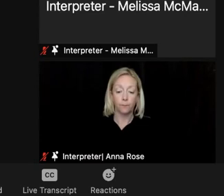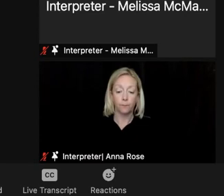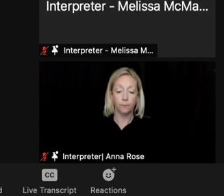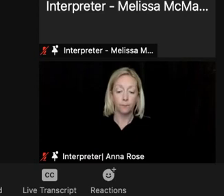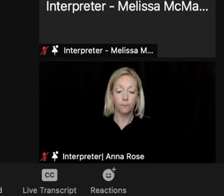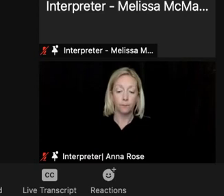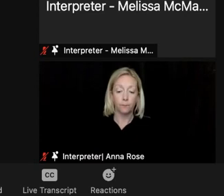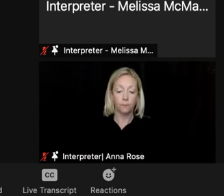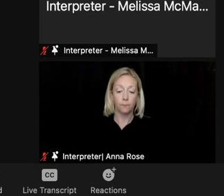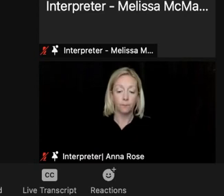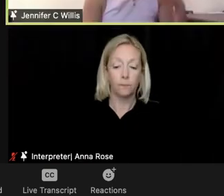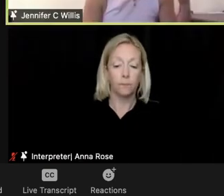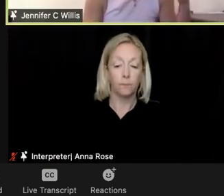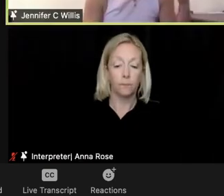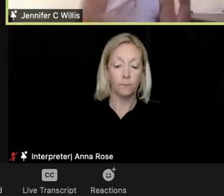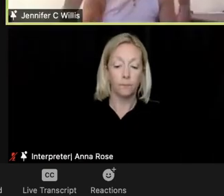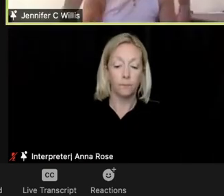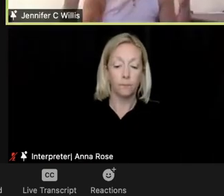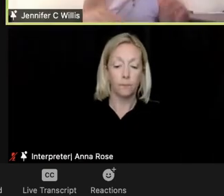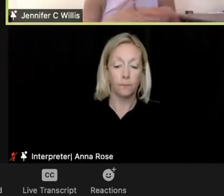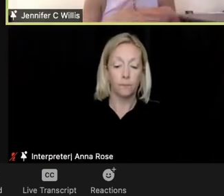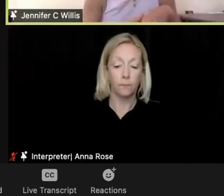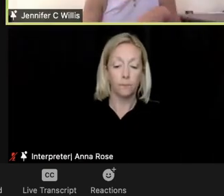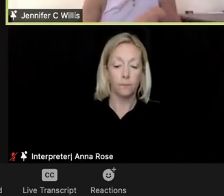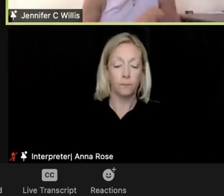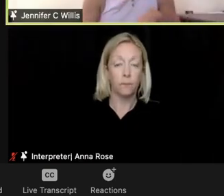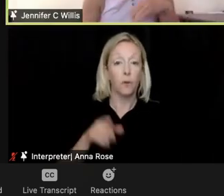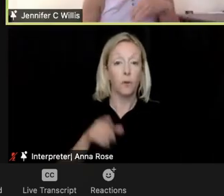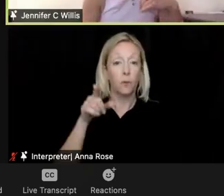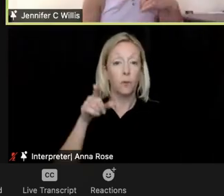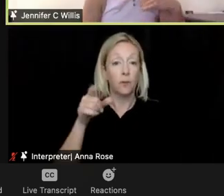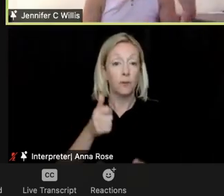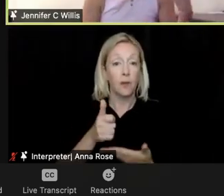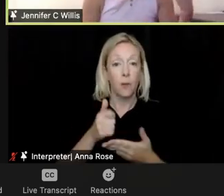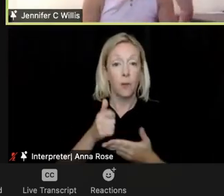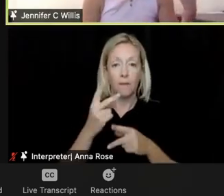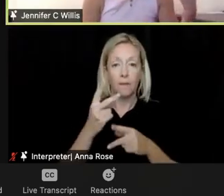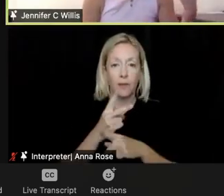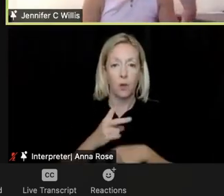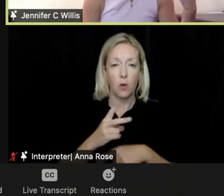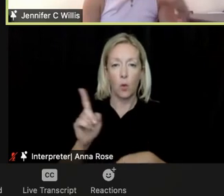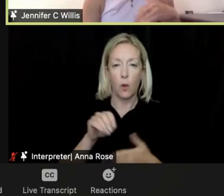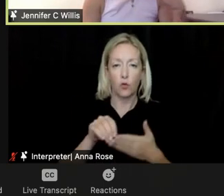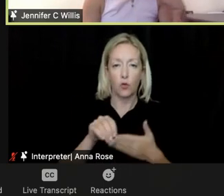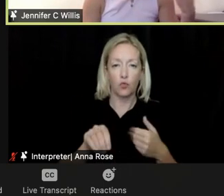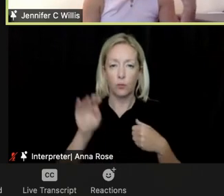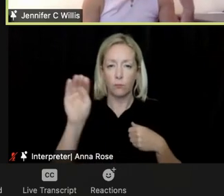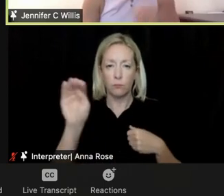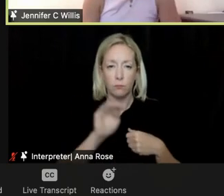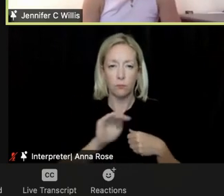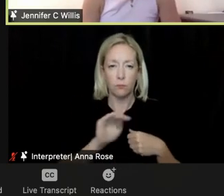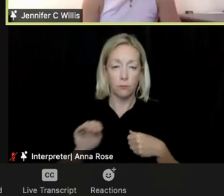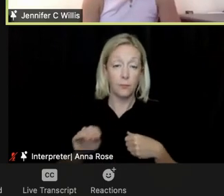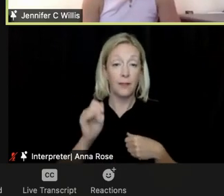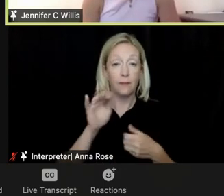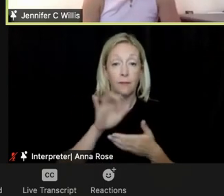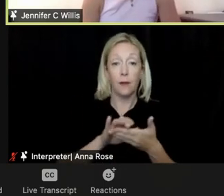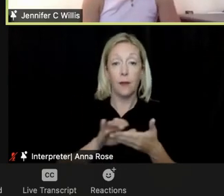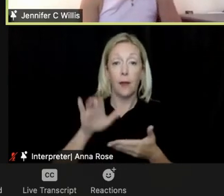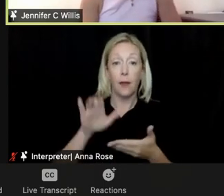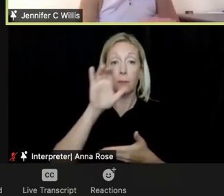their results of the communication matrix and the CVI range, they end up being an abstract communicator in